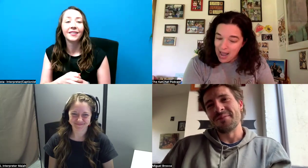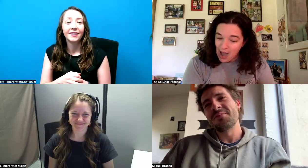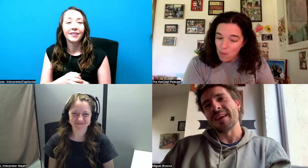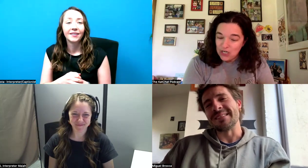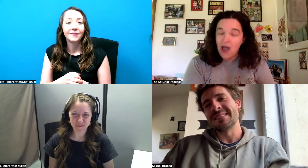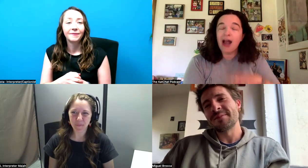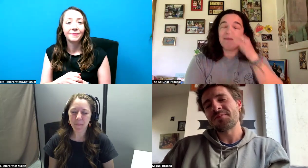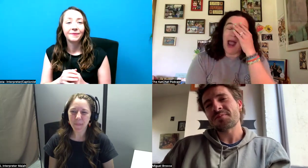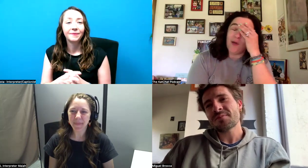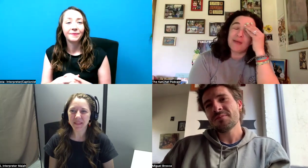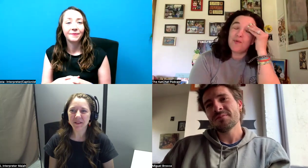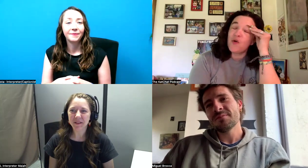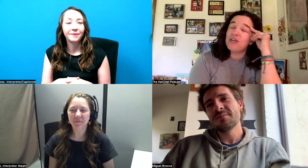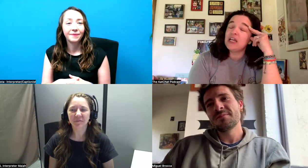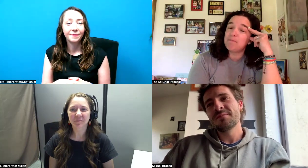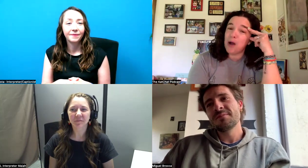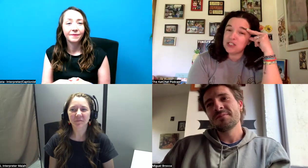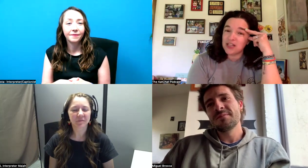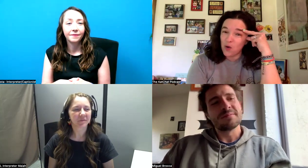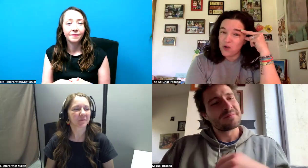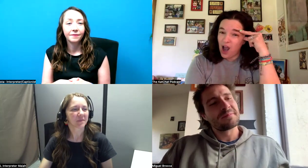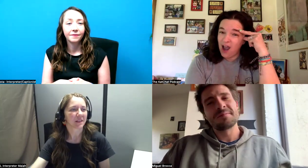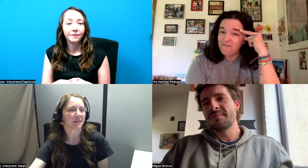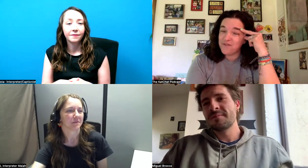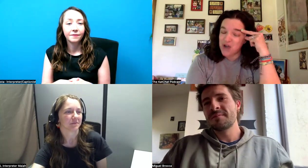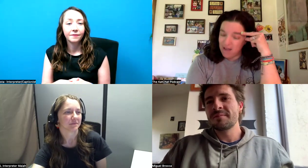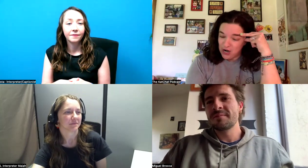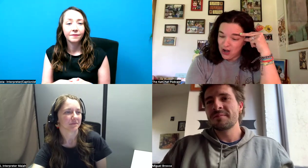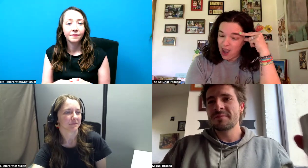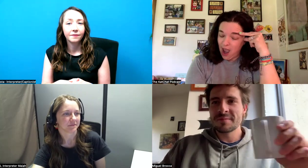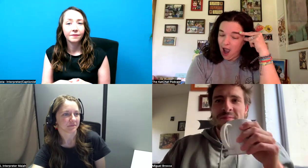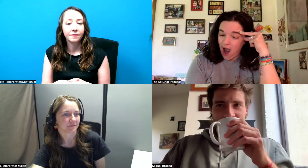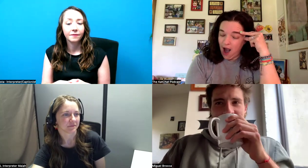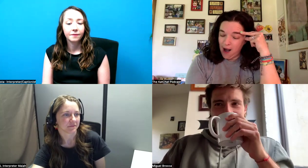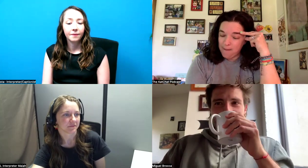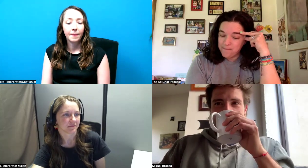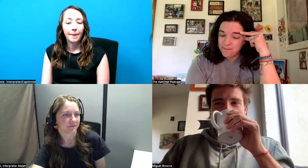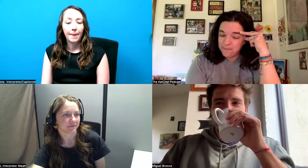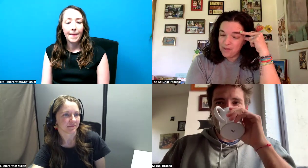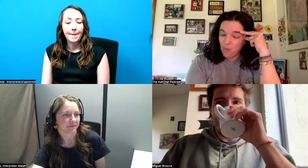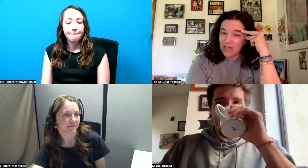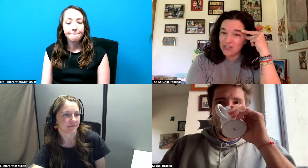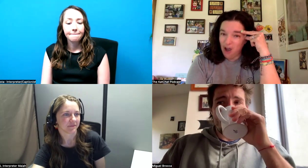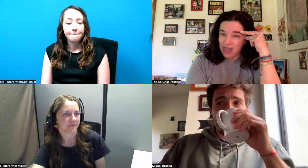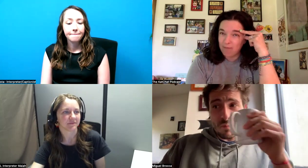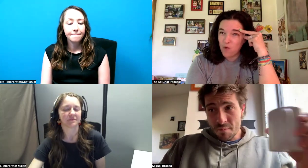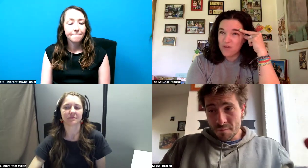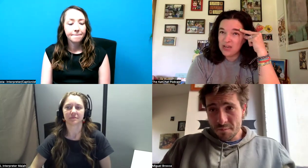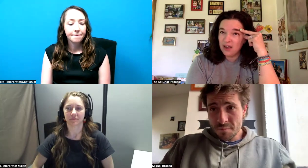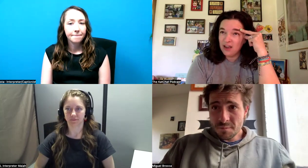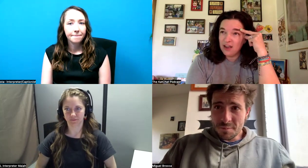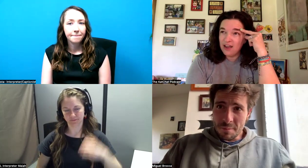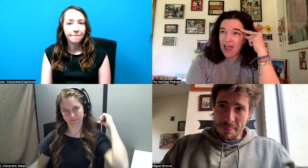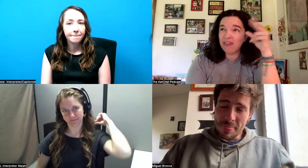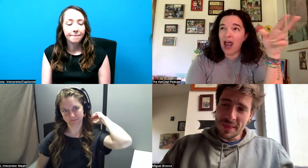Okay, now Yeah. we're going to talk about the movie Barcelona Forever. Um, when I saw that